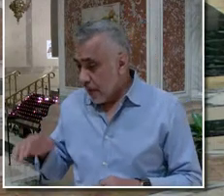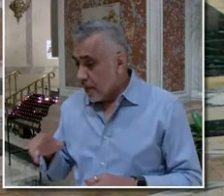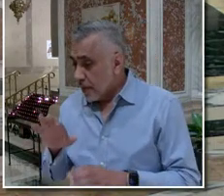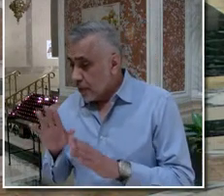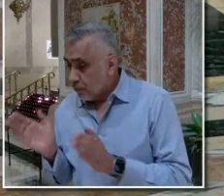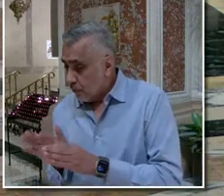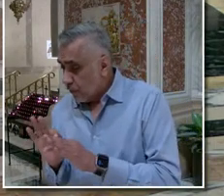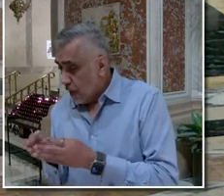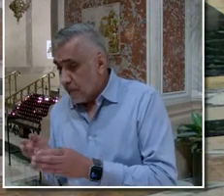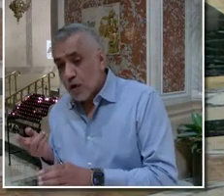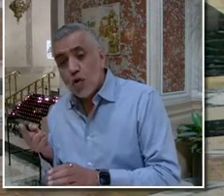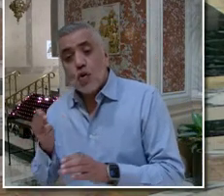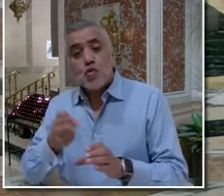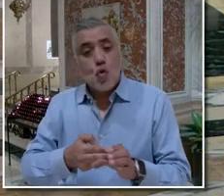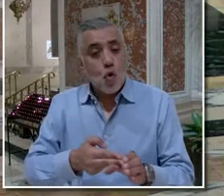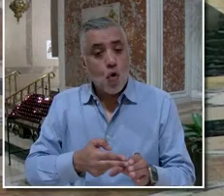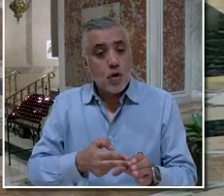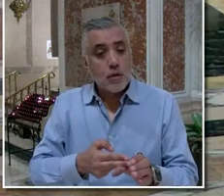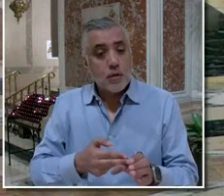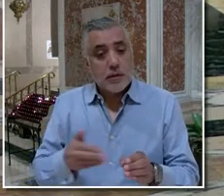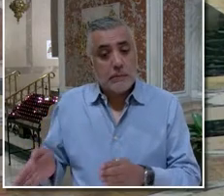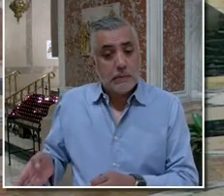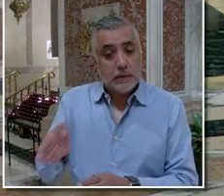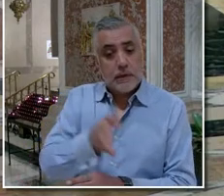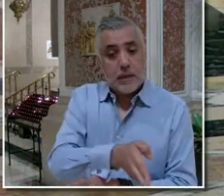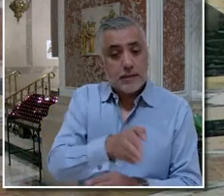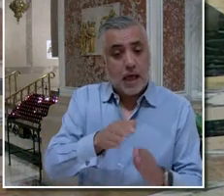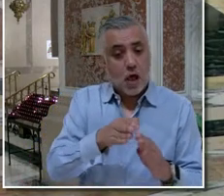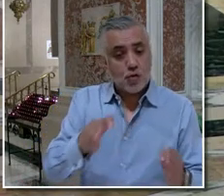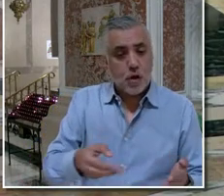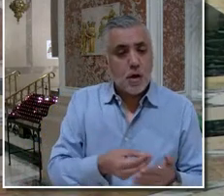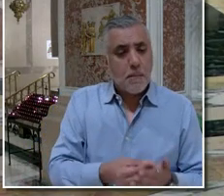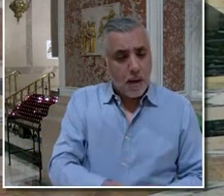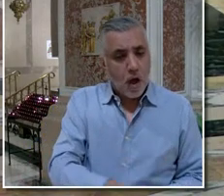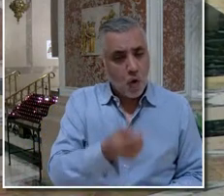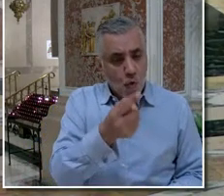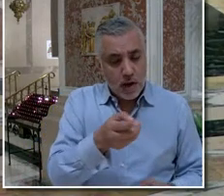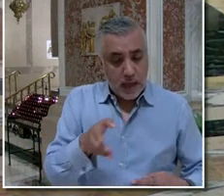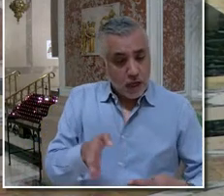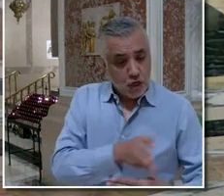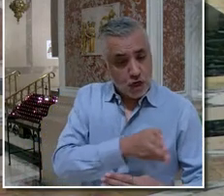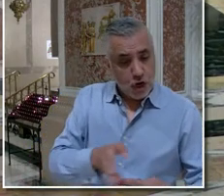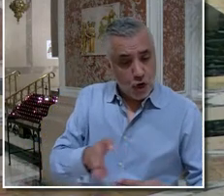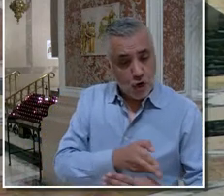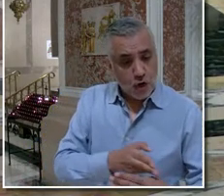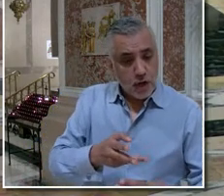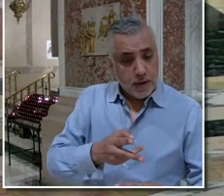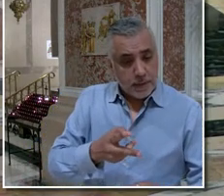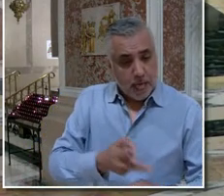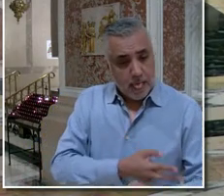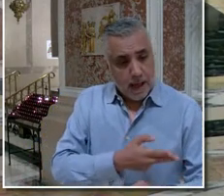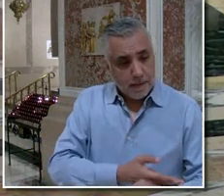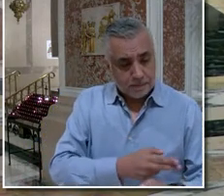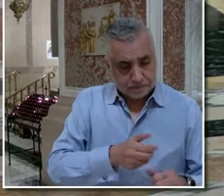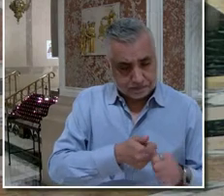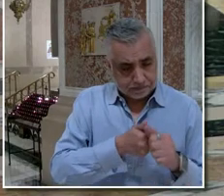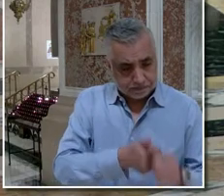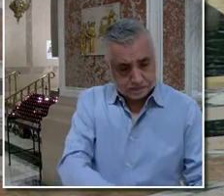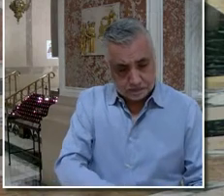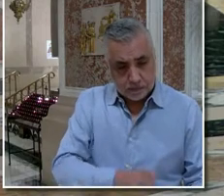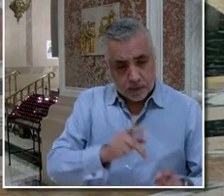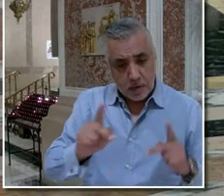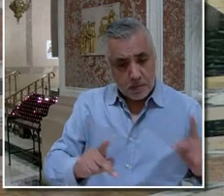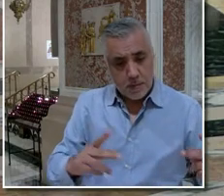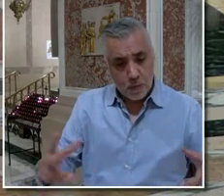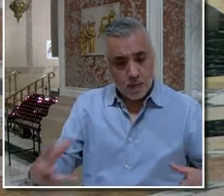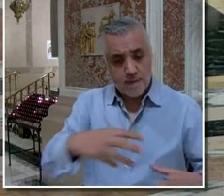nearest household in procuring one and shall share in the lamb in proportion to the number of persons who